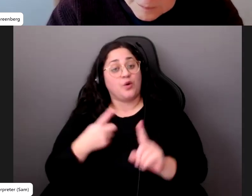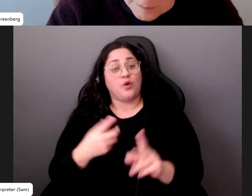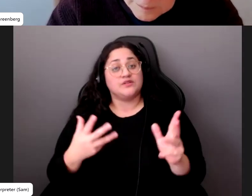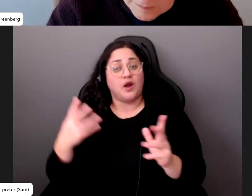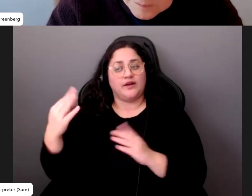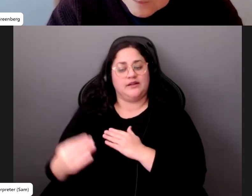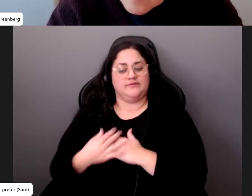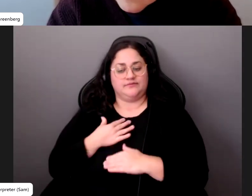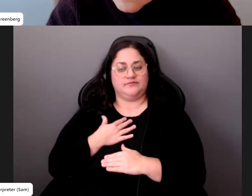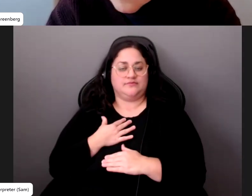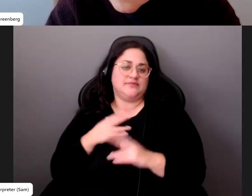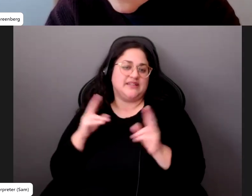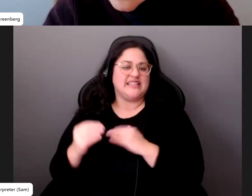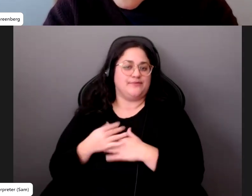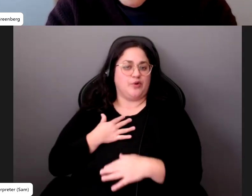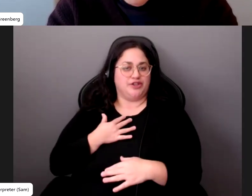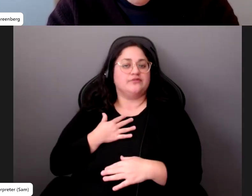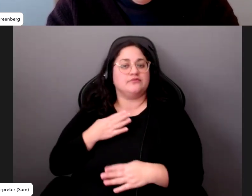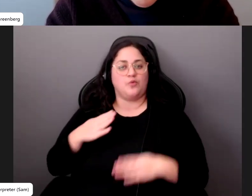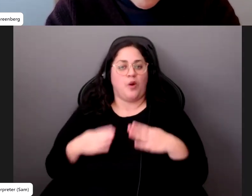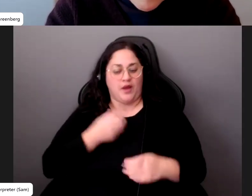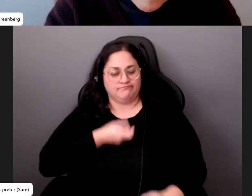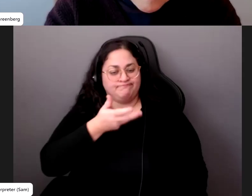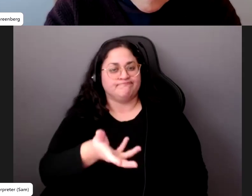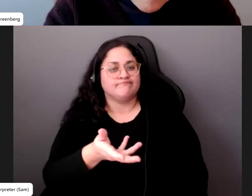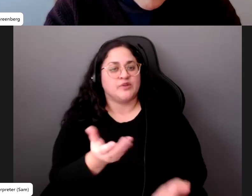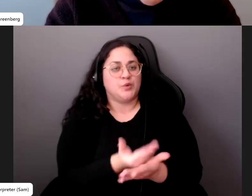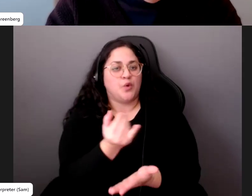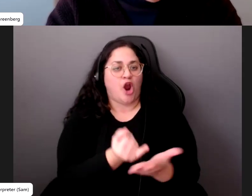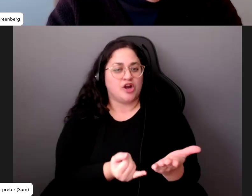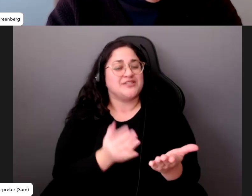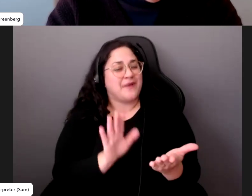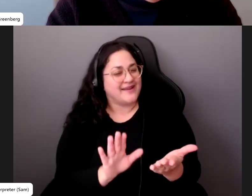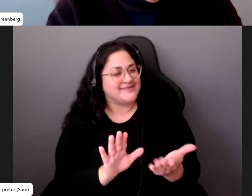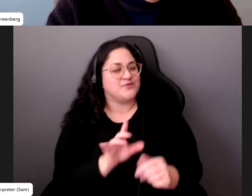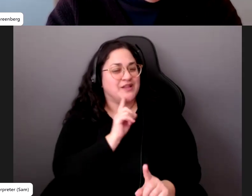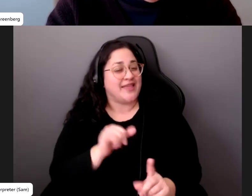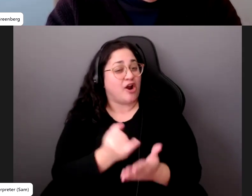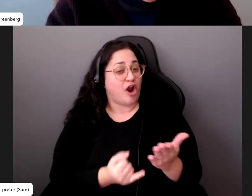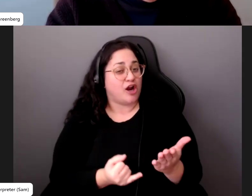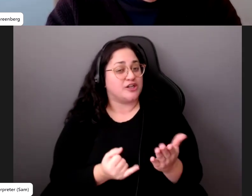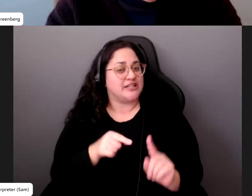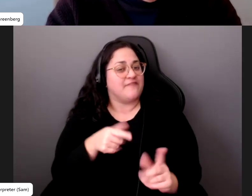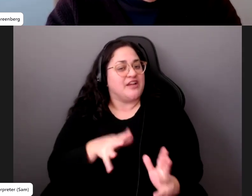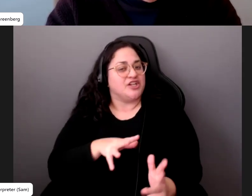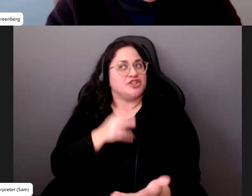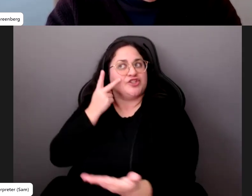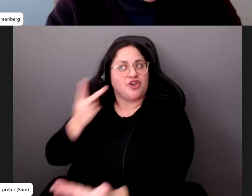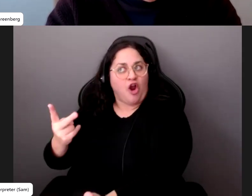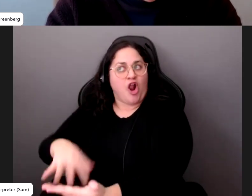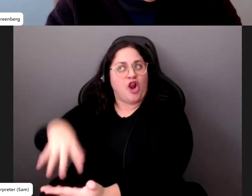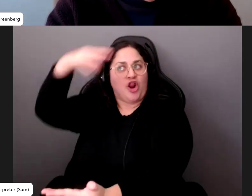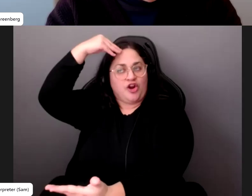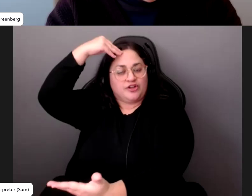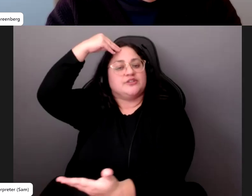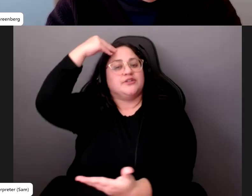a gray zone because in some ways it's not giving you the exact same picture, but it's being inspired by it. So if you had